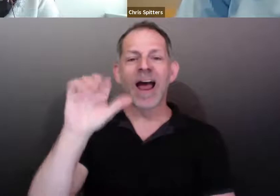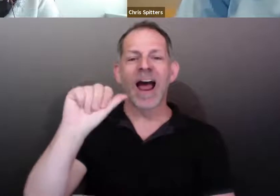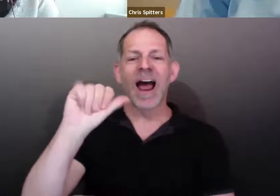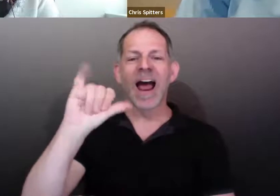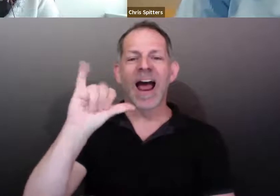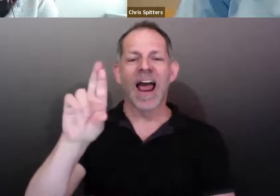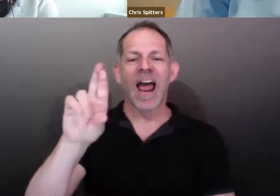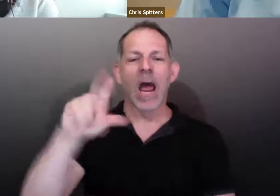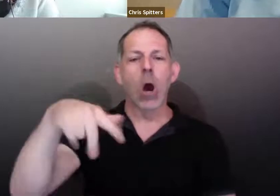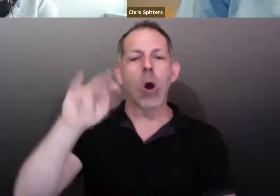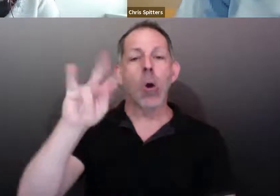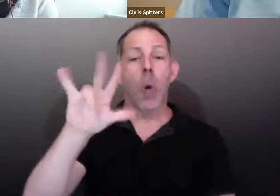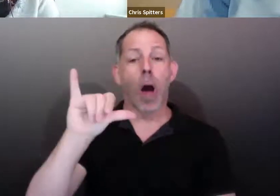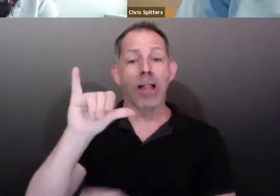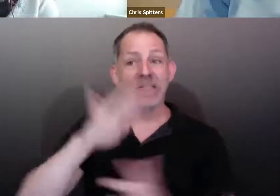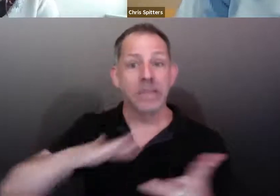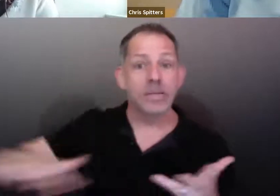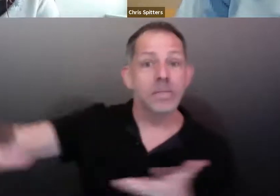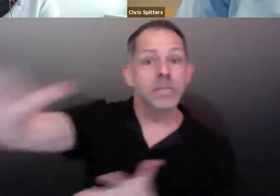airnow,